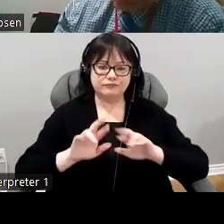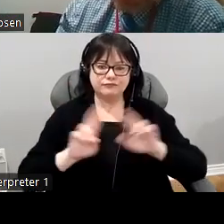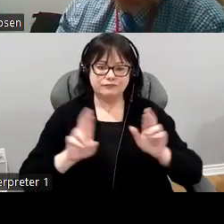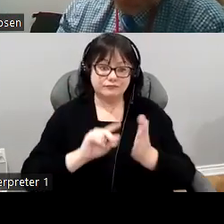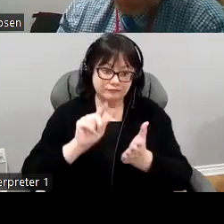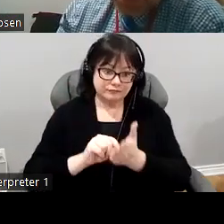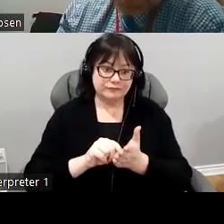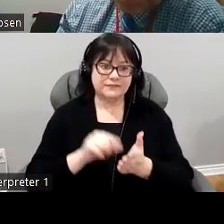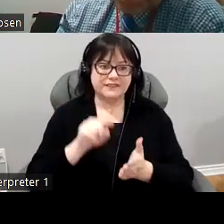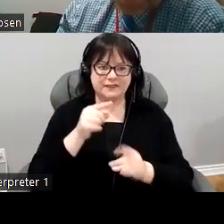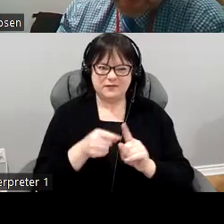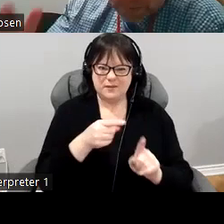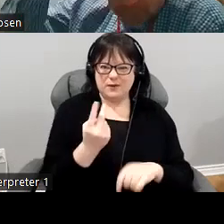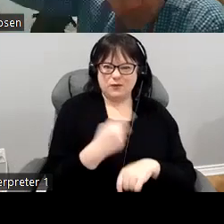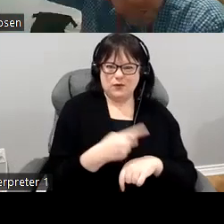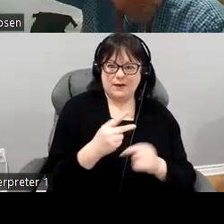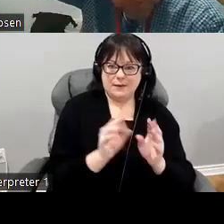based on this 2-day meeting.